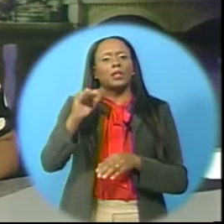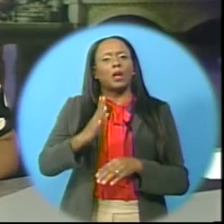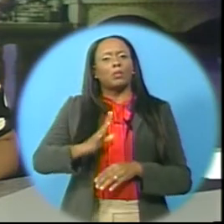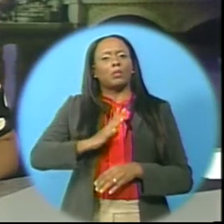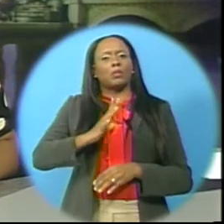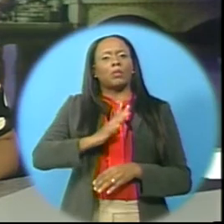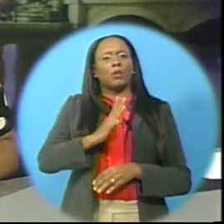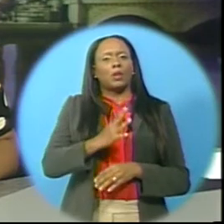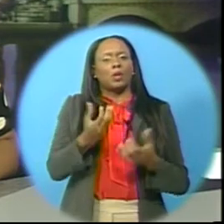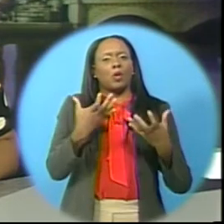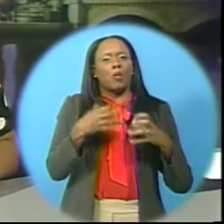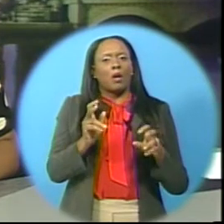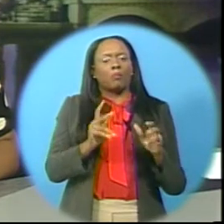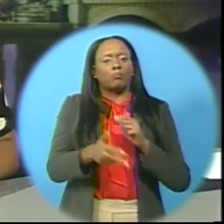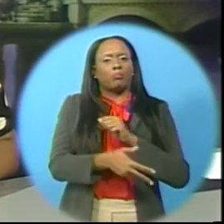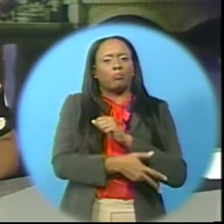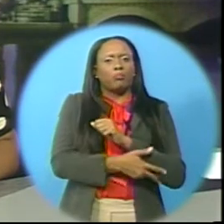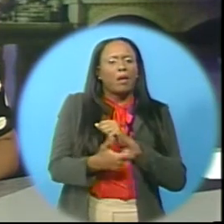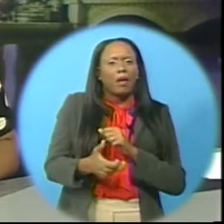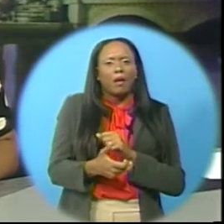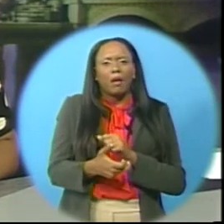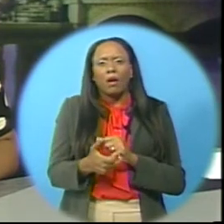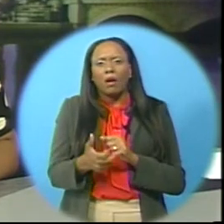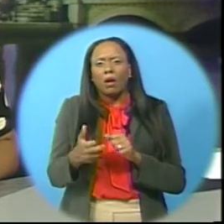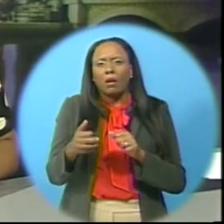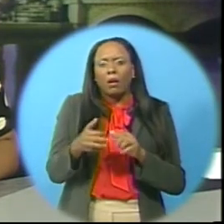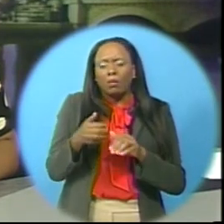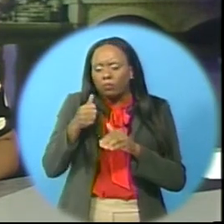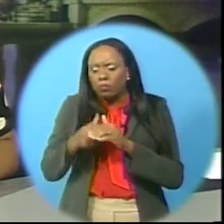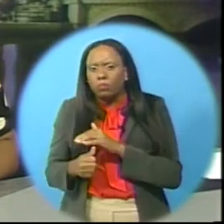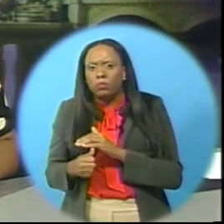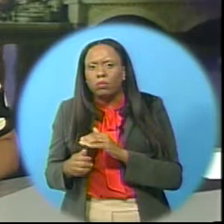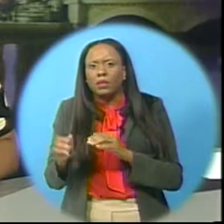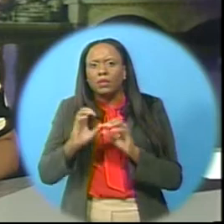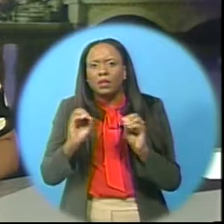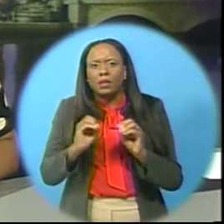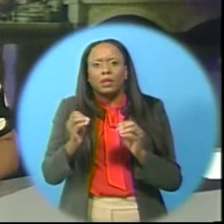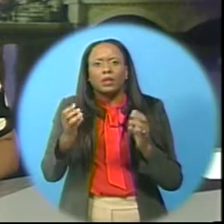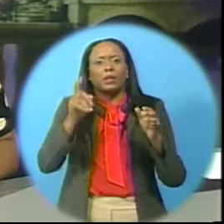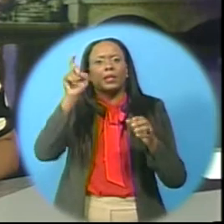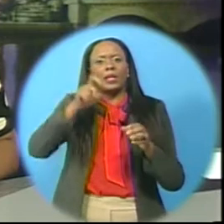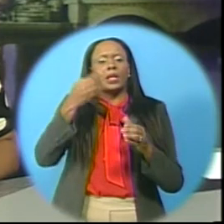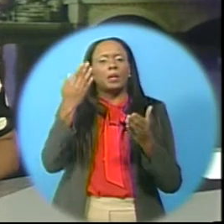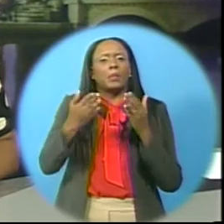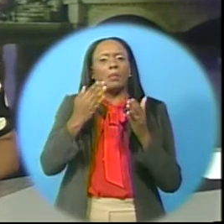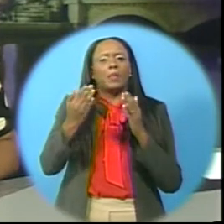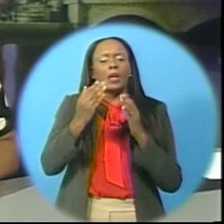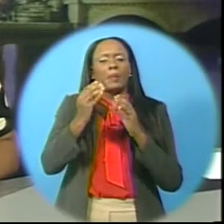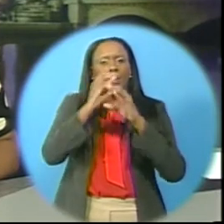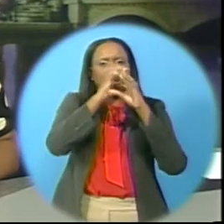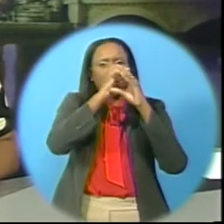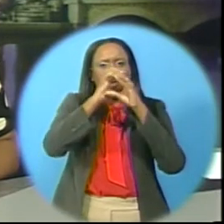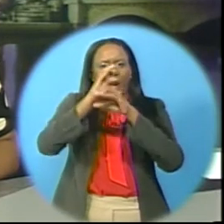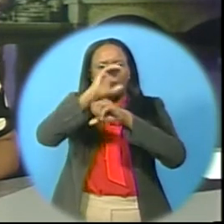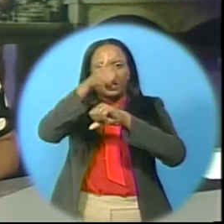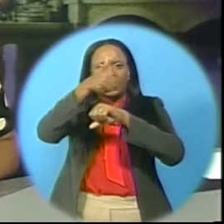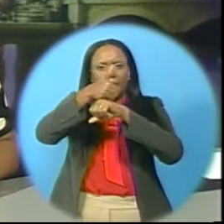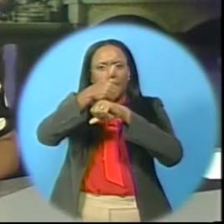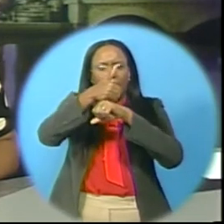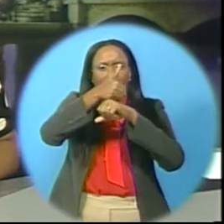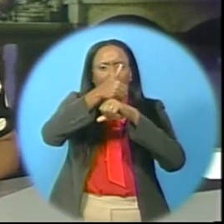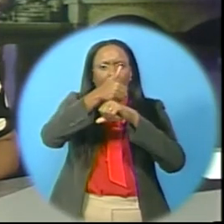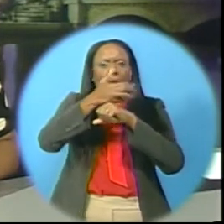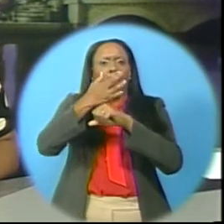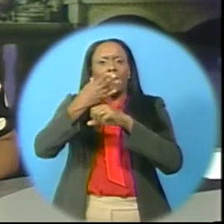have to work with its international partners to provide training, and additional scanners may be needed for the port. He also believes that in